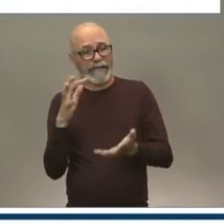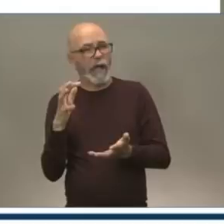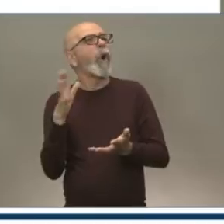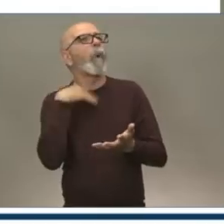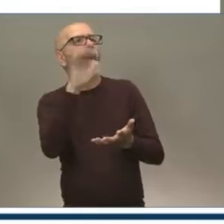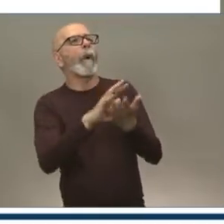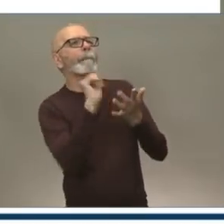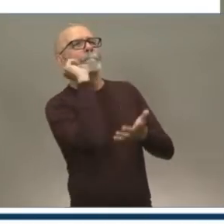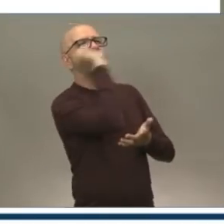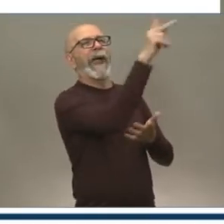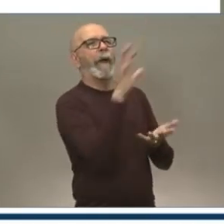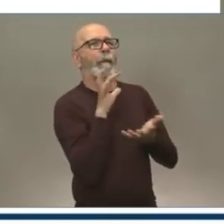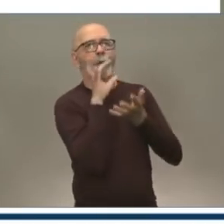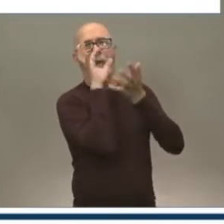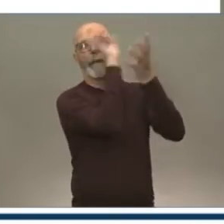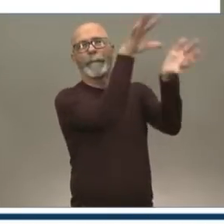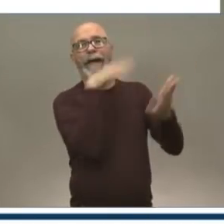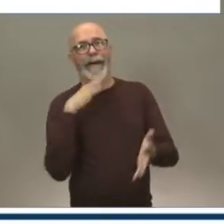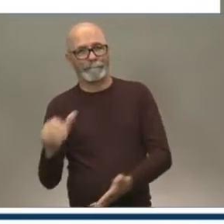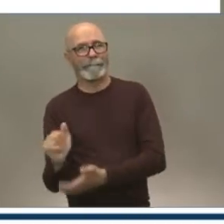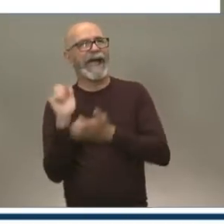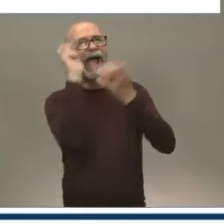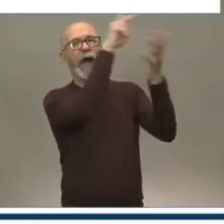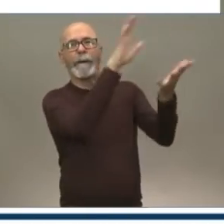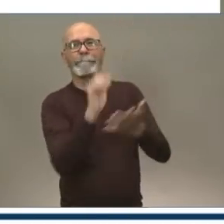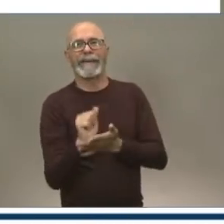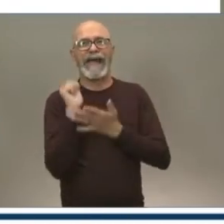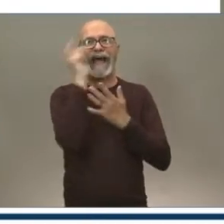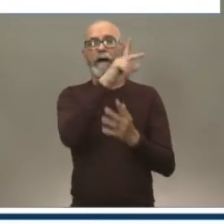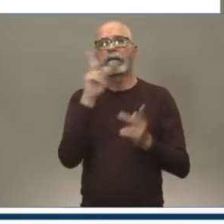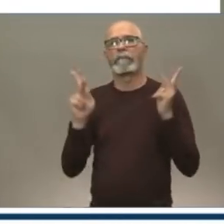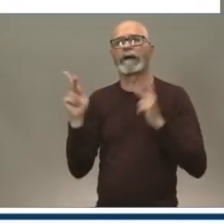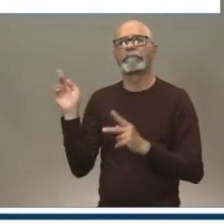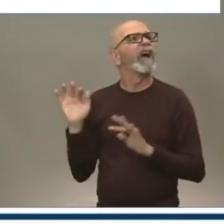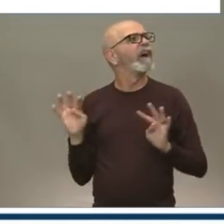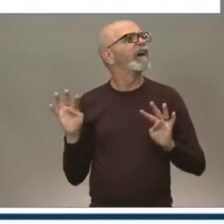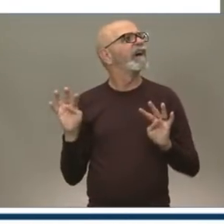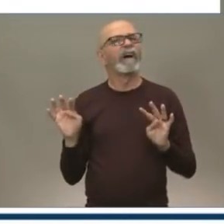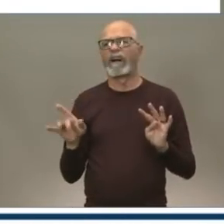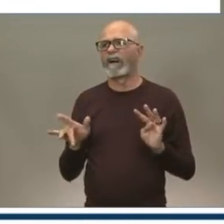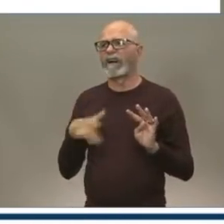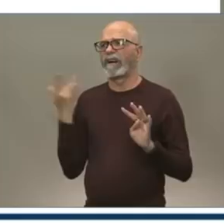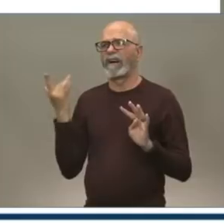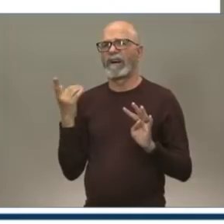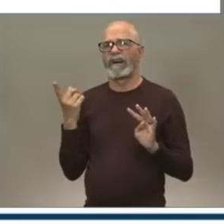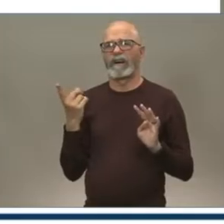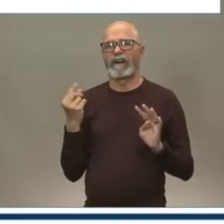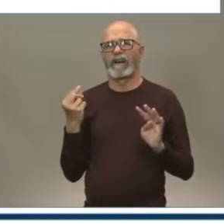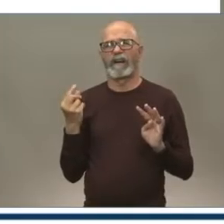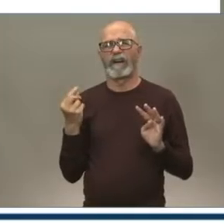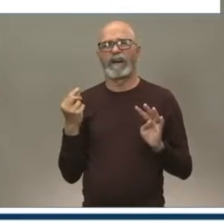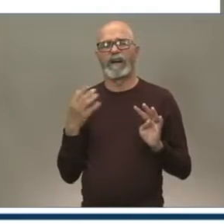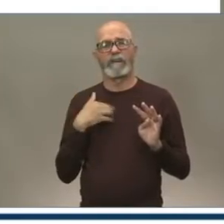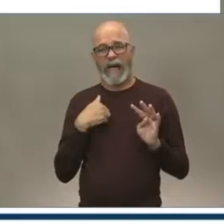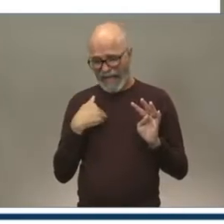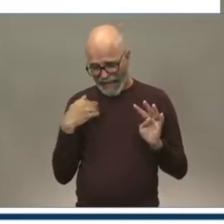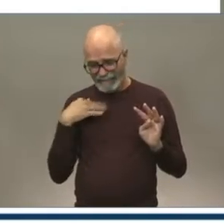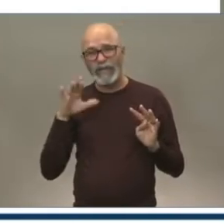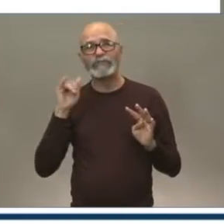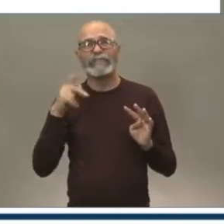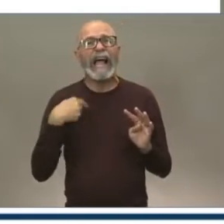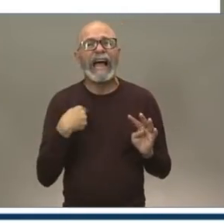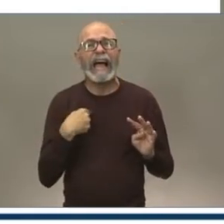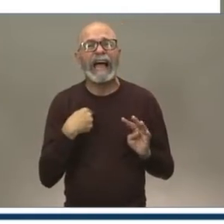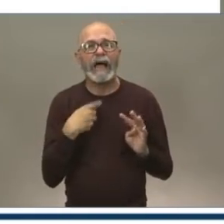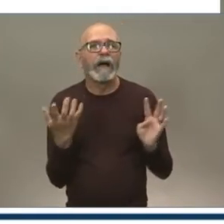country at risk with this substantive risk of the variant to use a vaccine in a use that what it's not